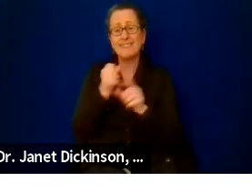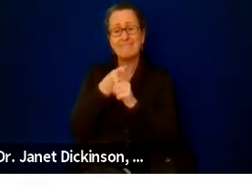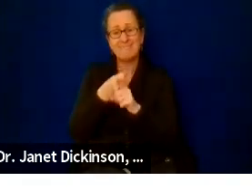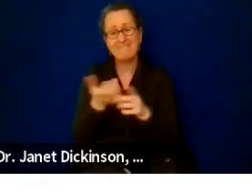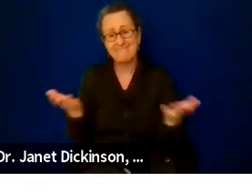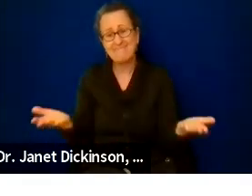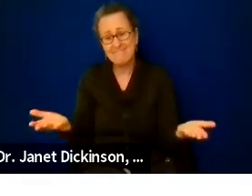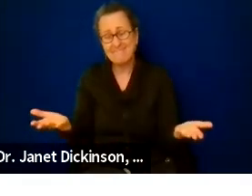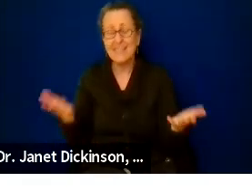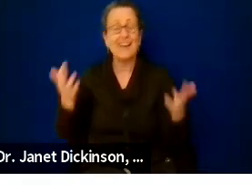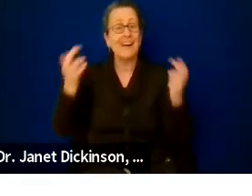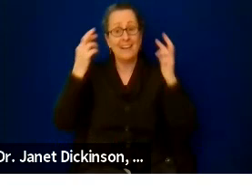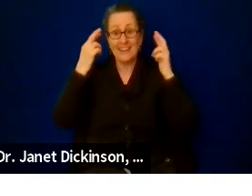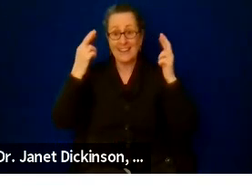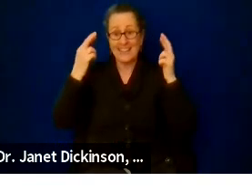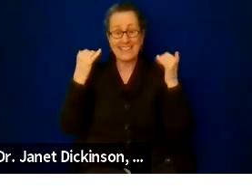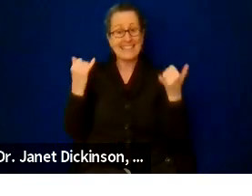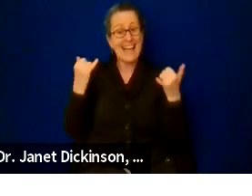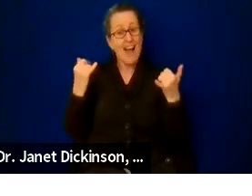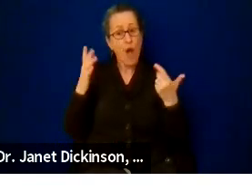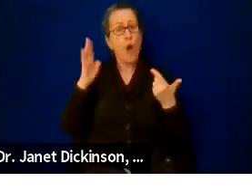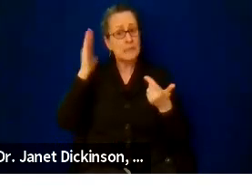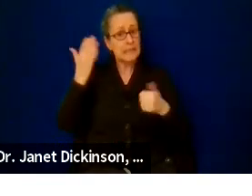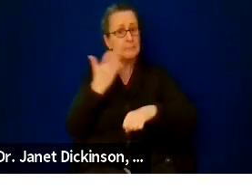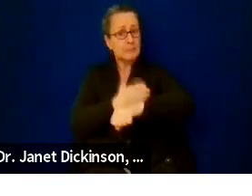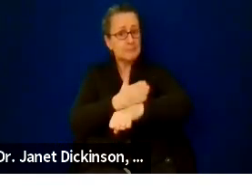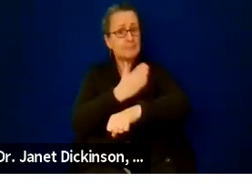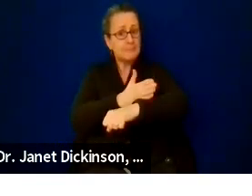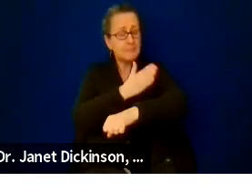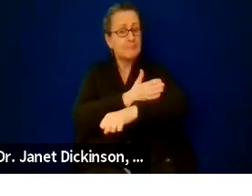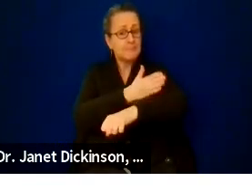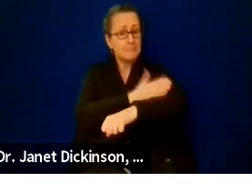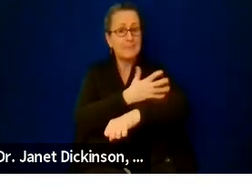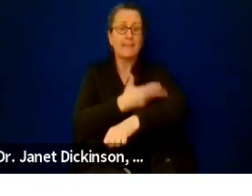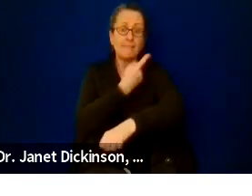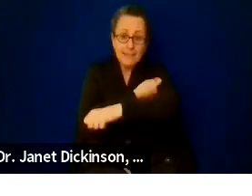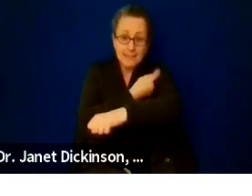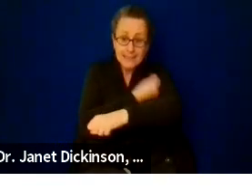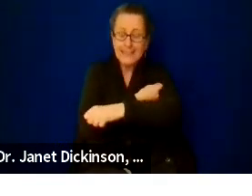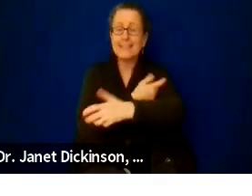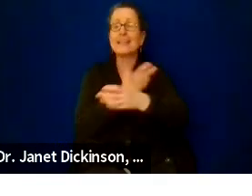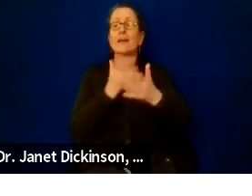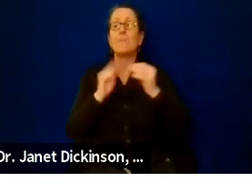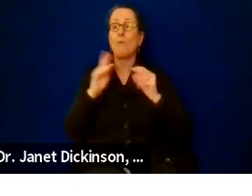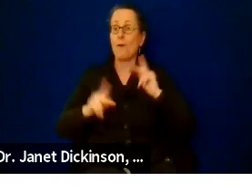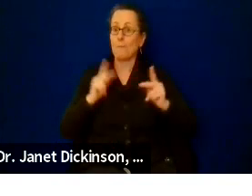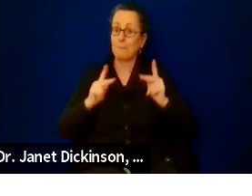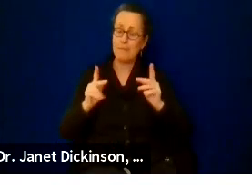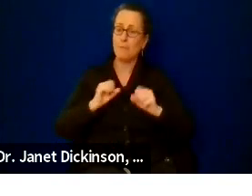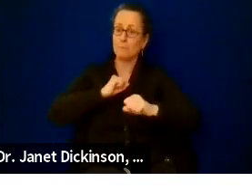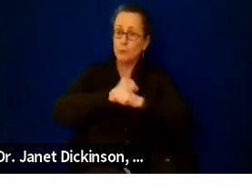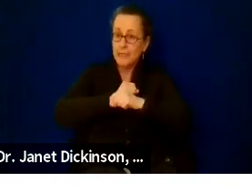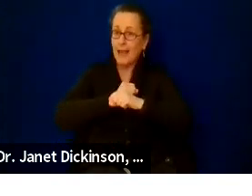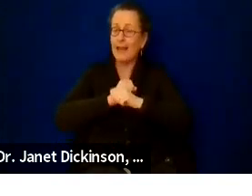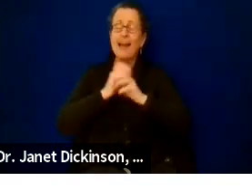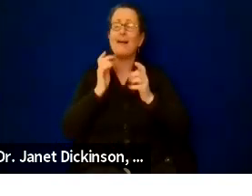We understand that we also need to continue to be strict about protocols so that everybody is safe.